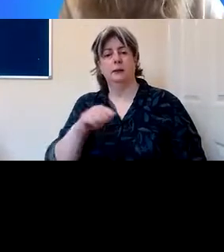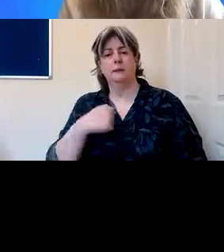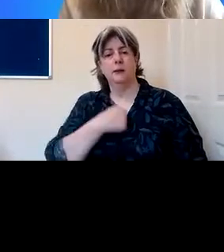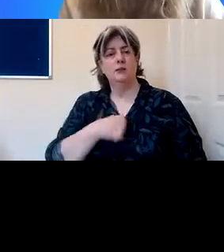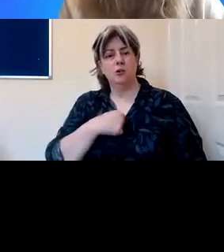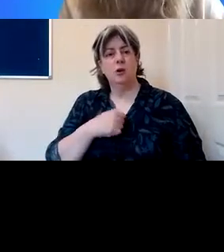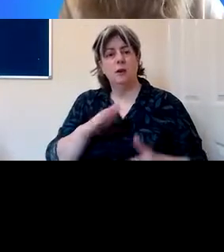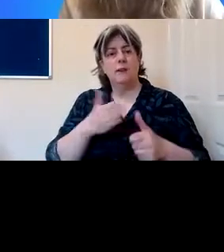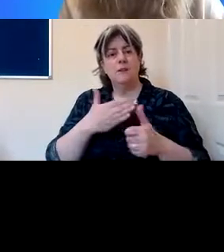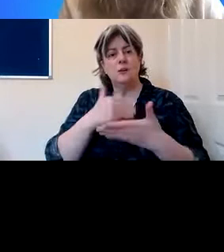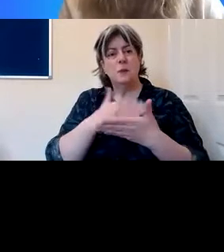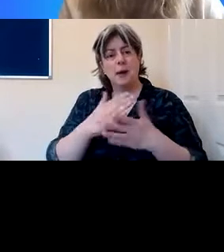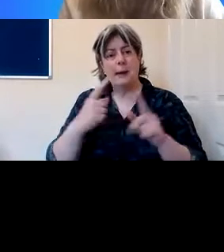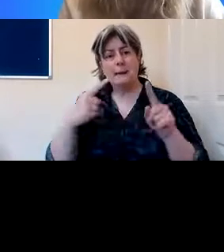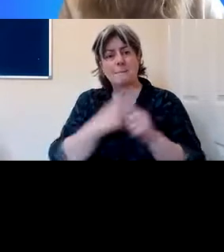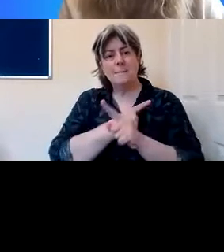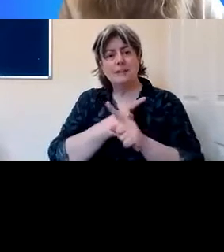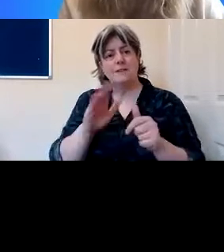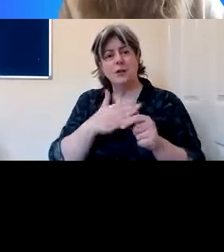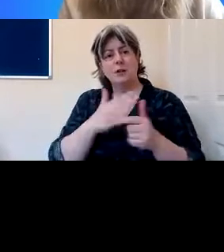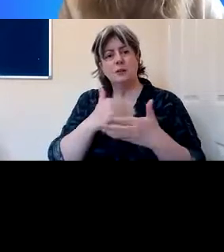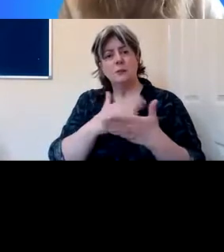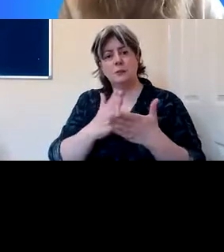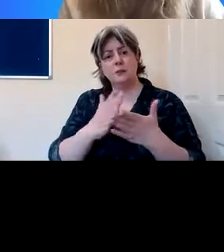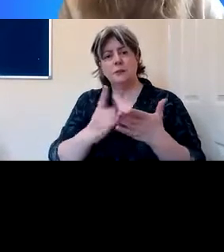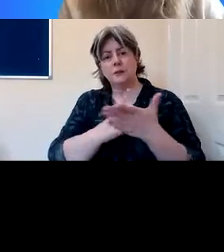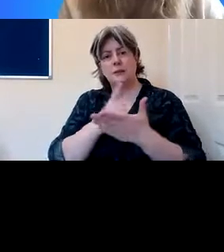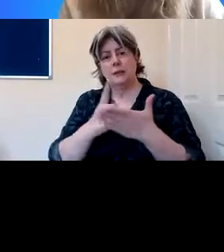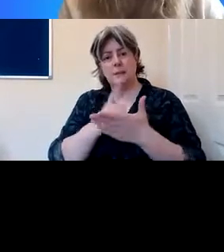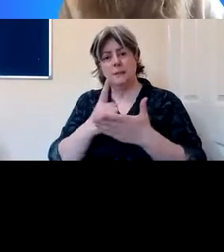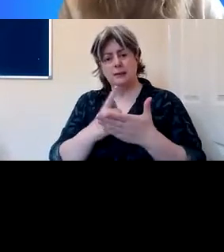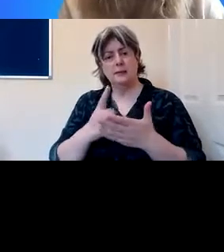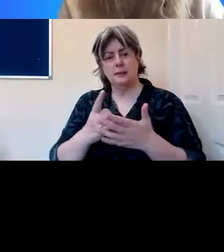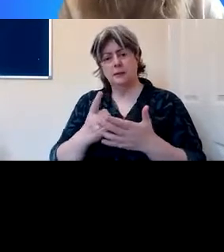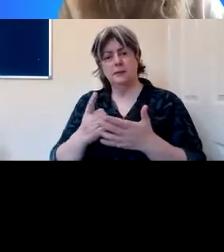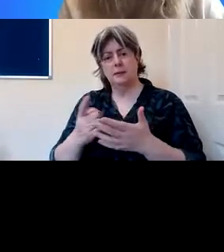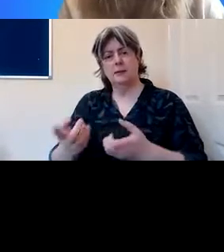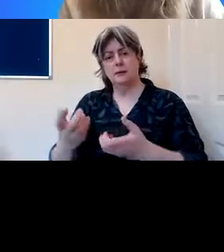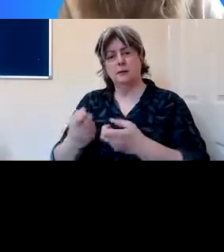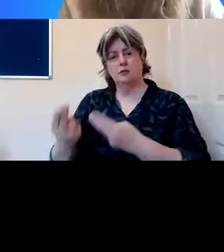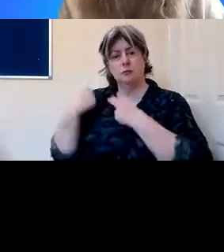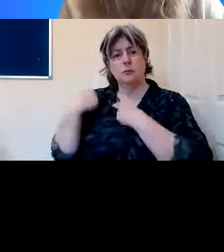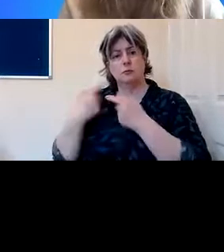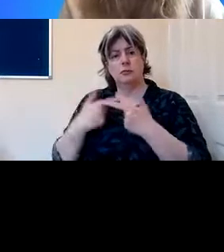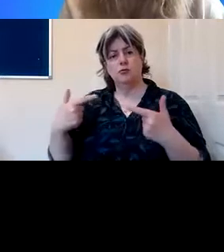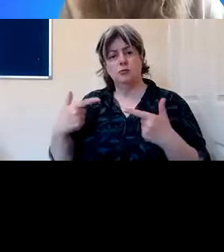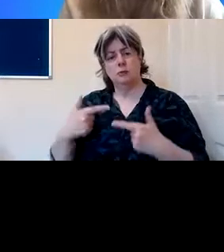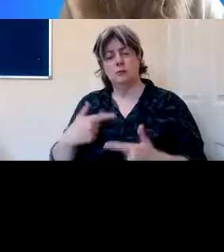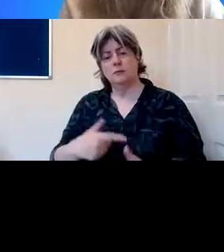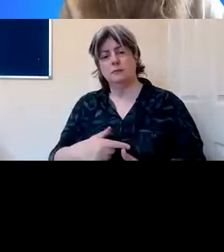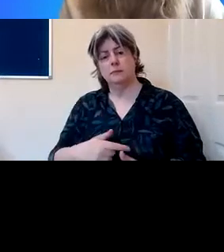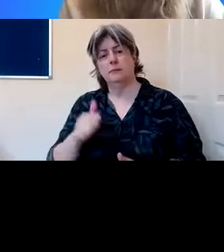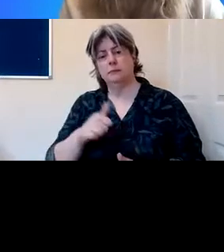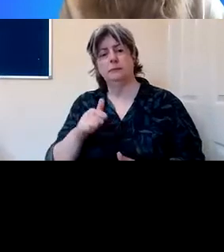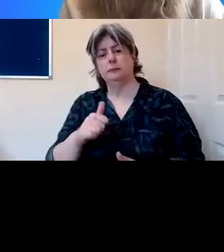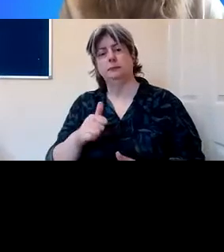bit, I missed the first bit of the question. Was it regarding about taking on too much responsibilities? Is that the essence of this? Yes,